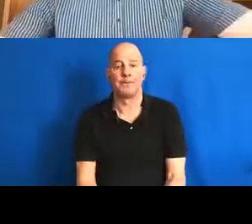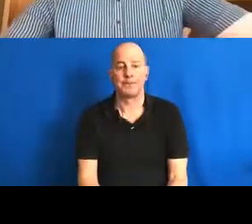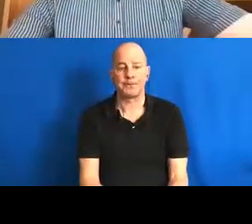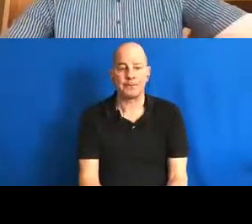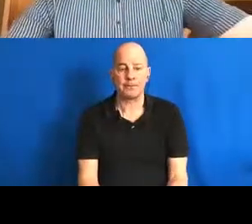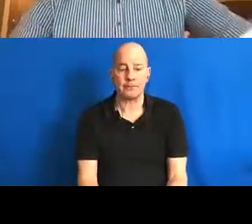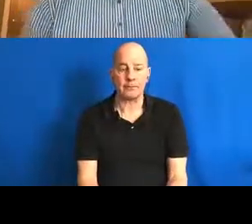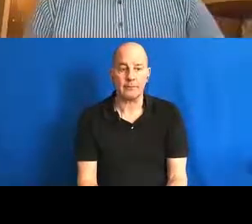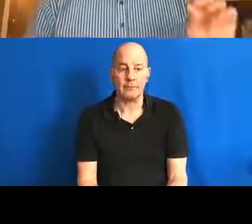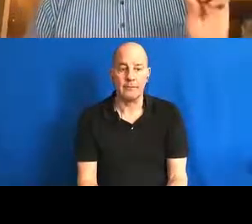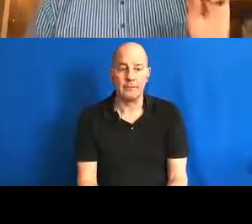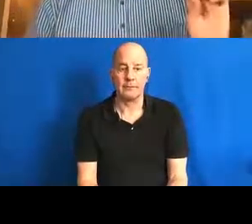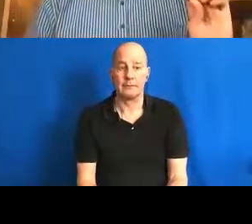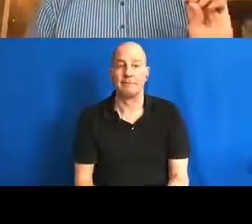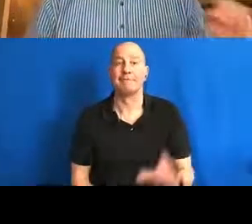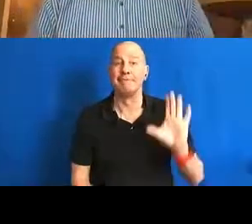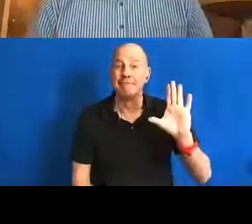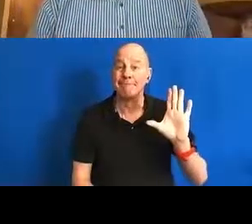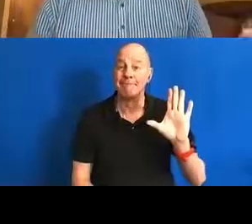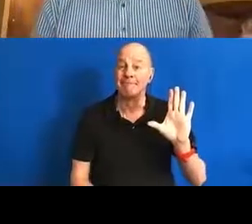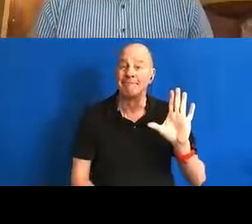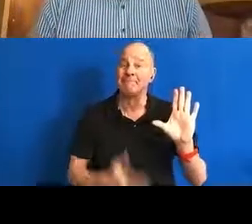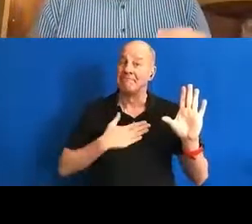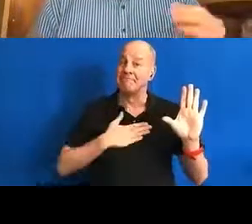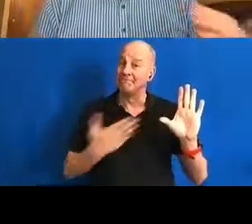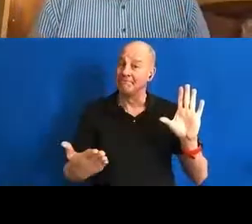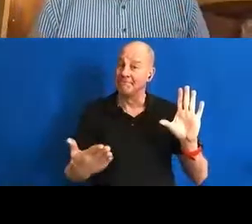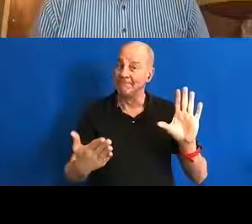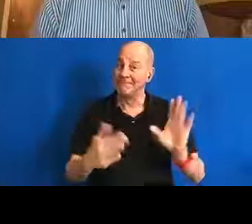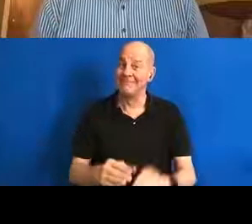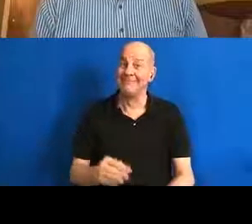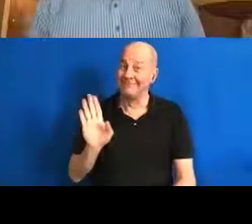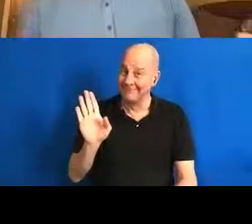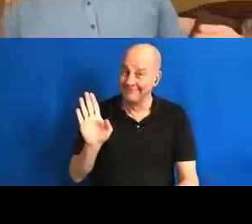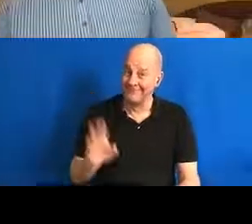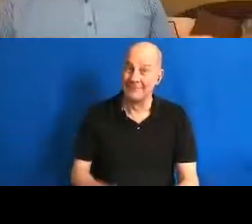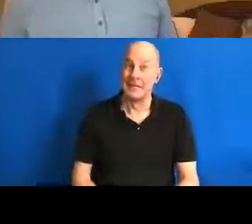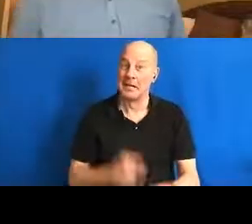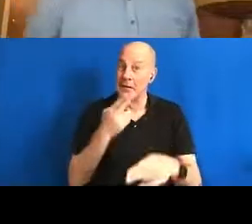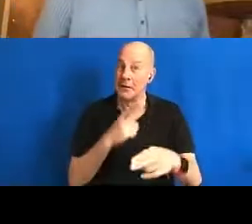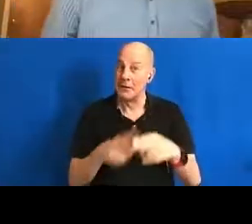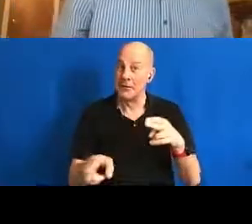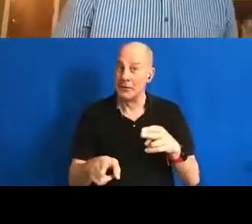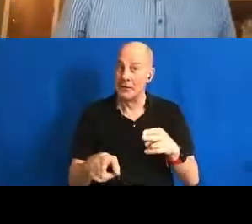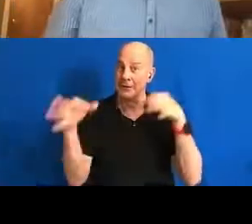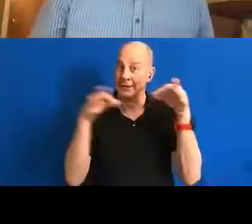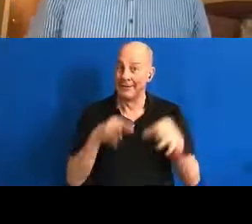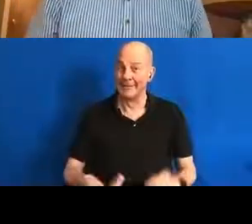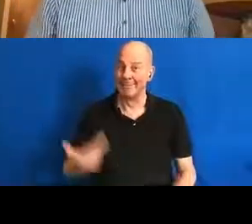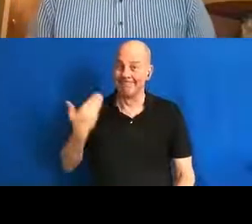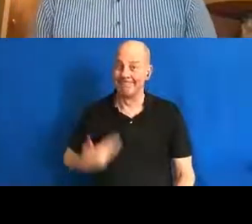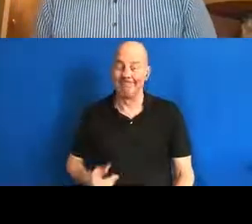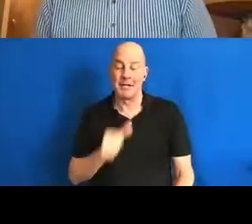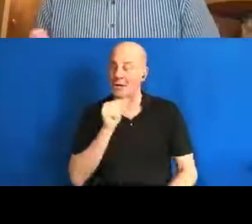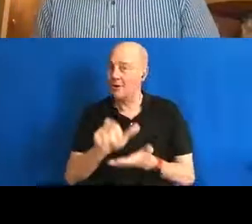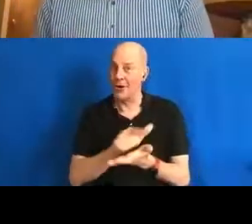And before I go into my presentation, I just want to give a short disclaimer that I am not an attorney.